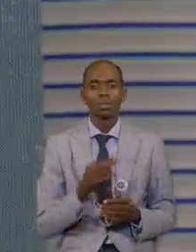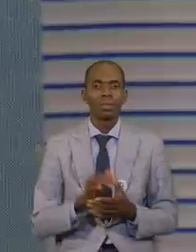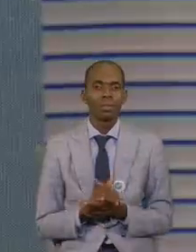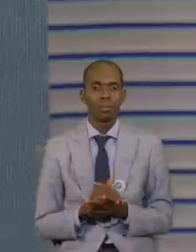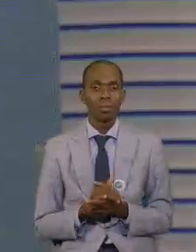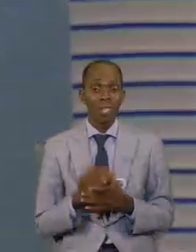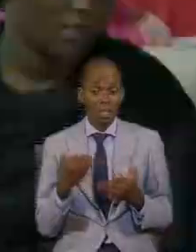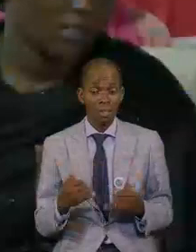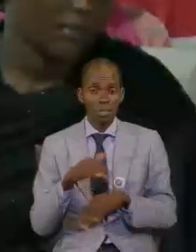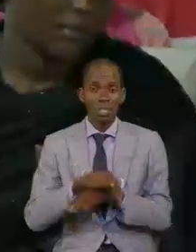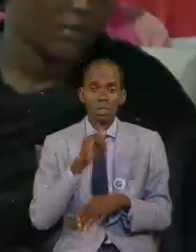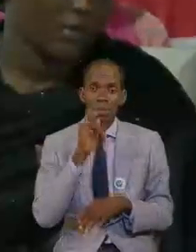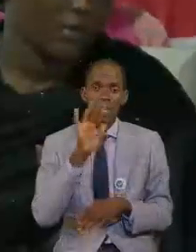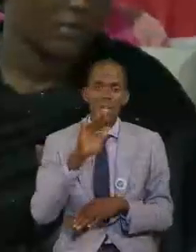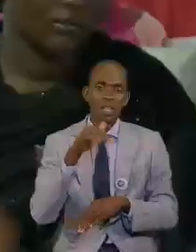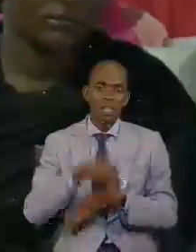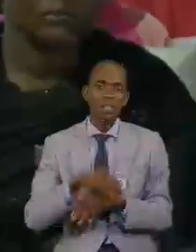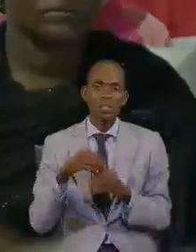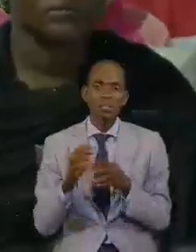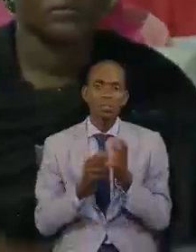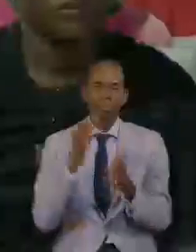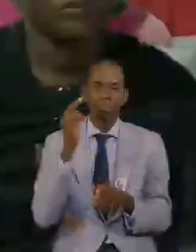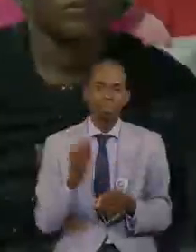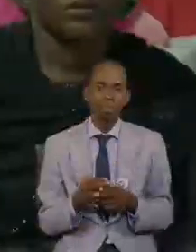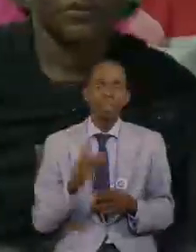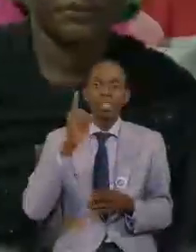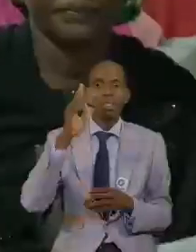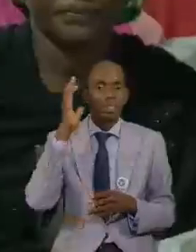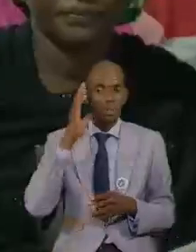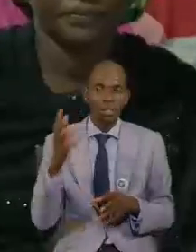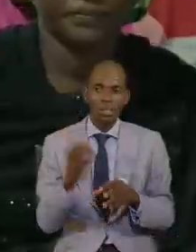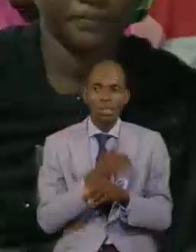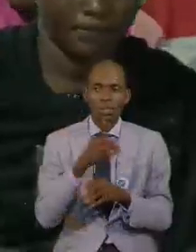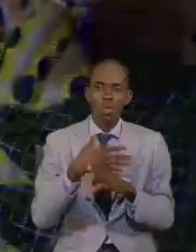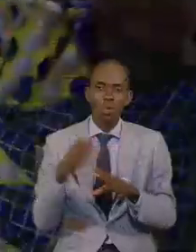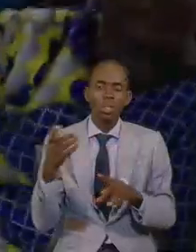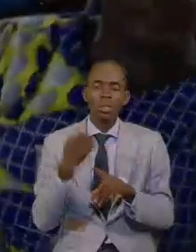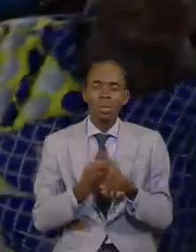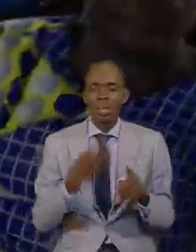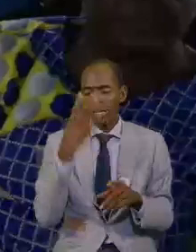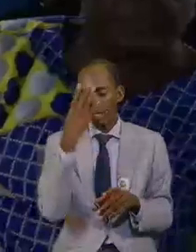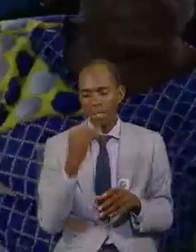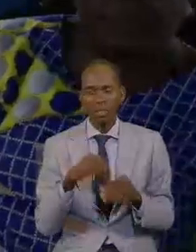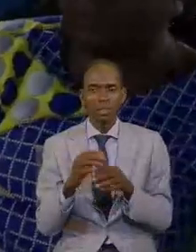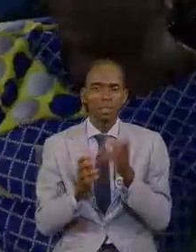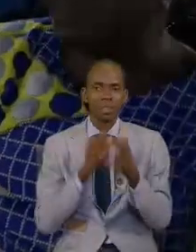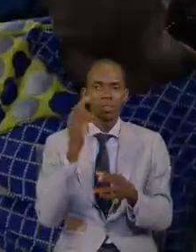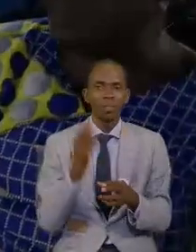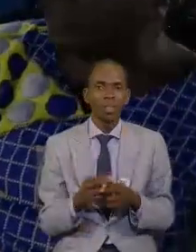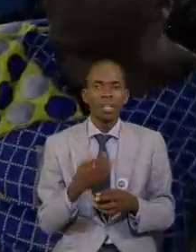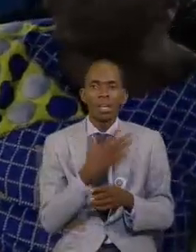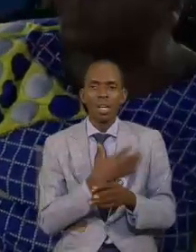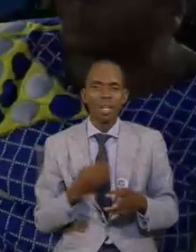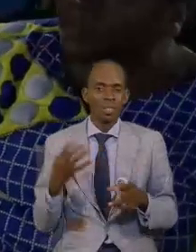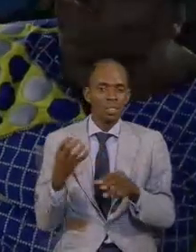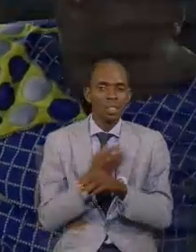Tonight is your night. He will take you away from that sin and take that sin away